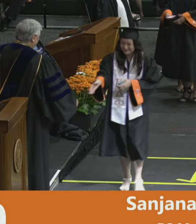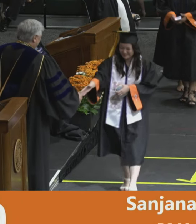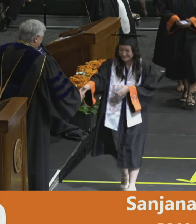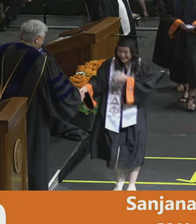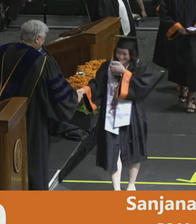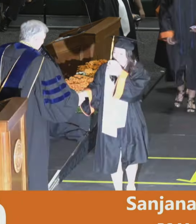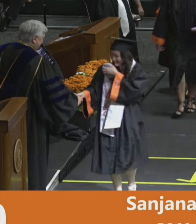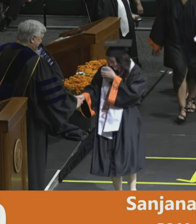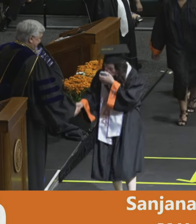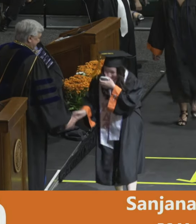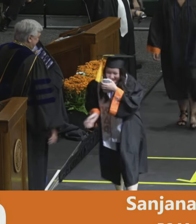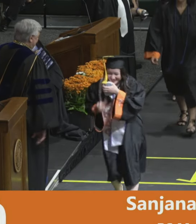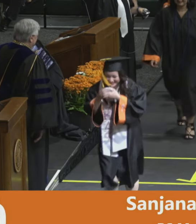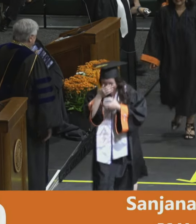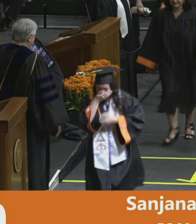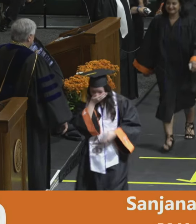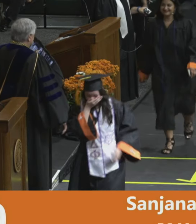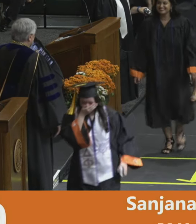Sanjana Gagrani.